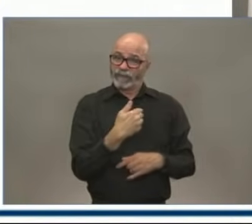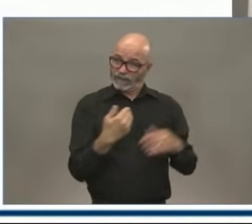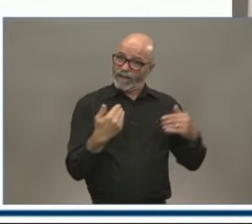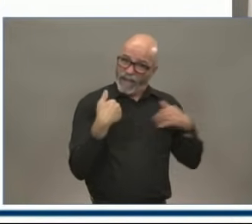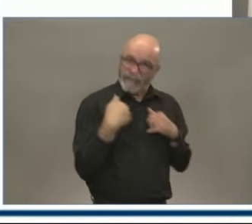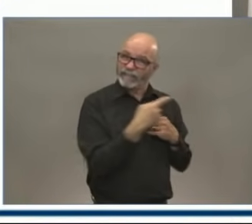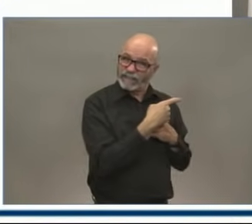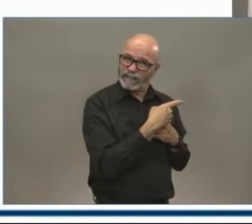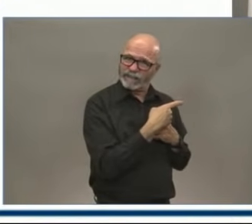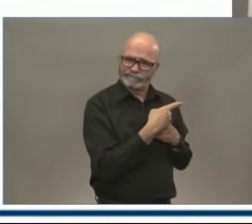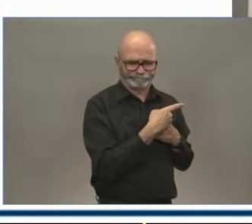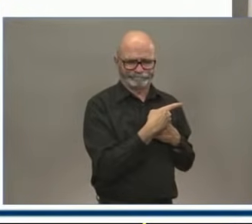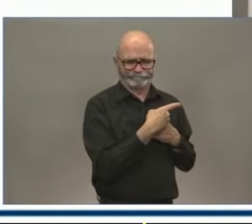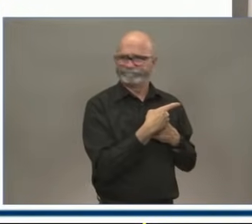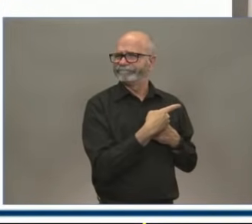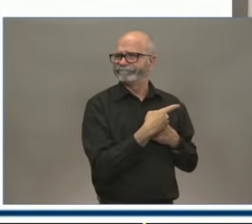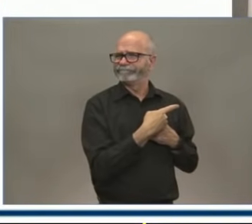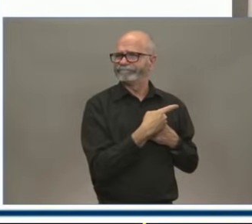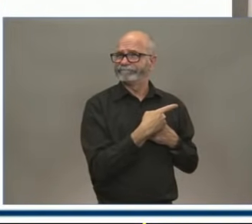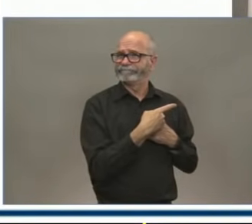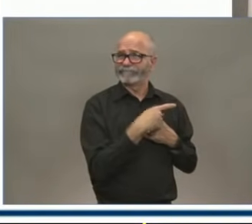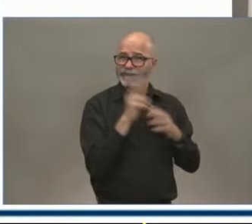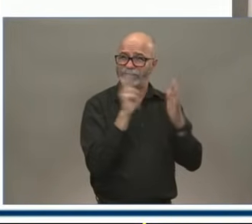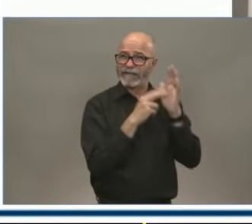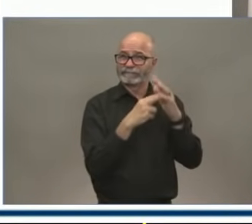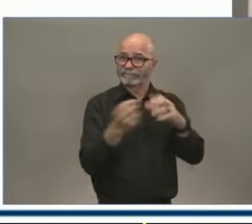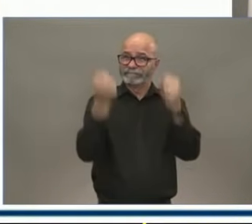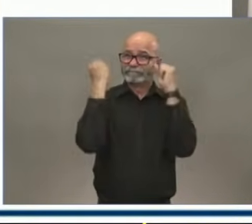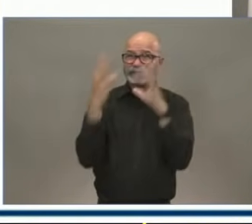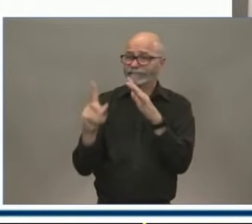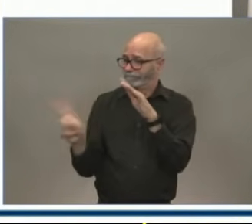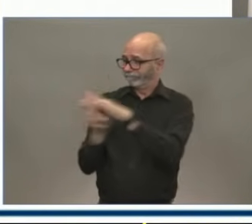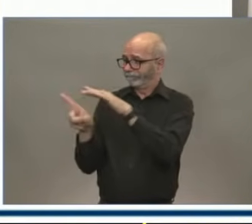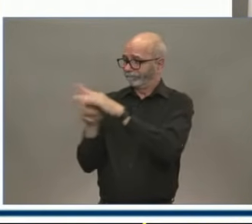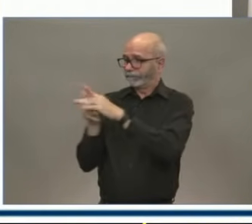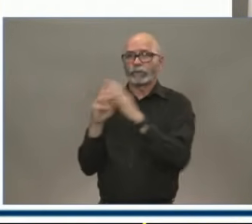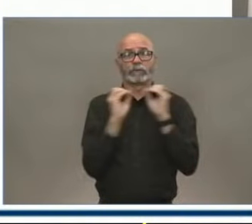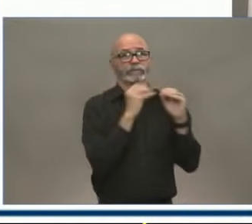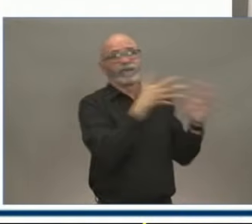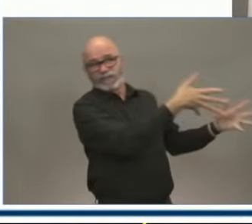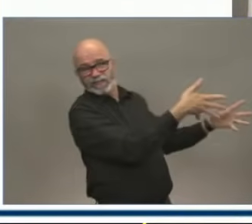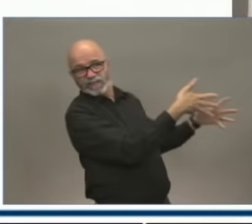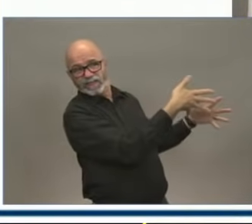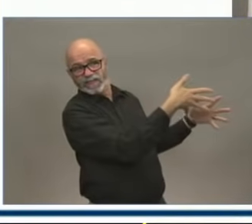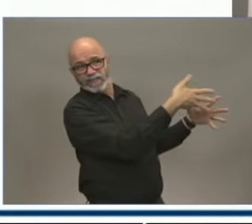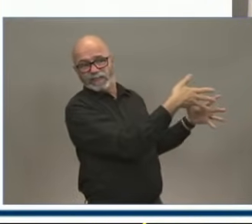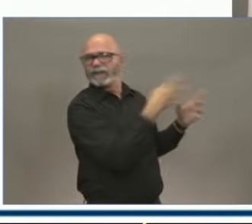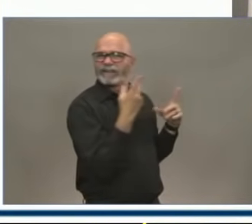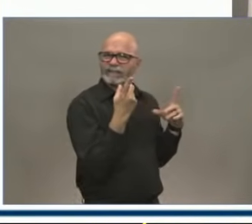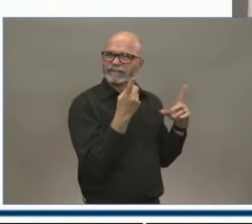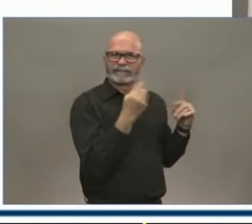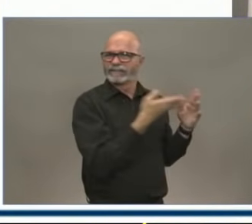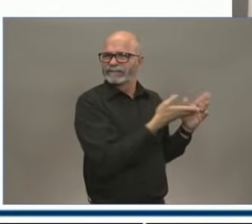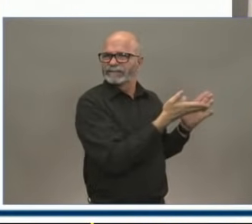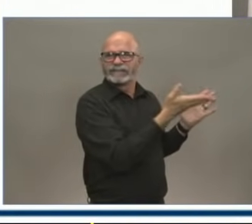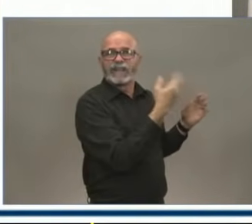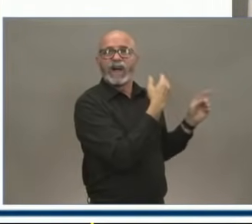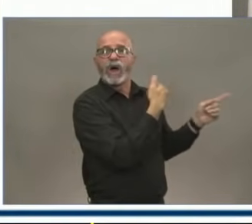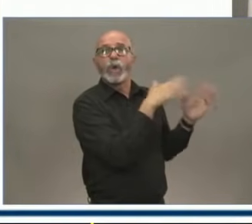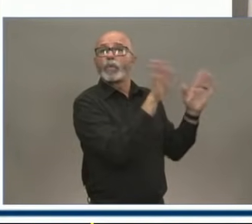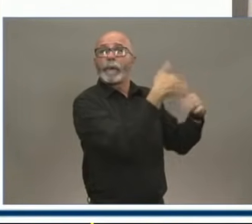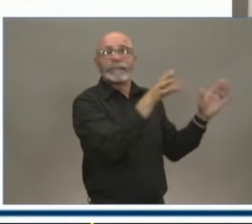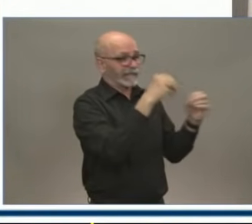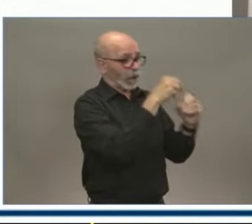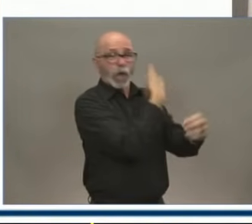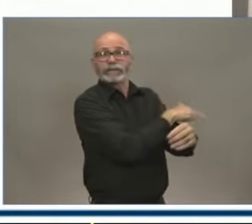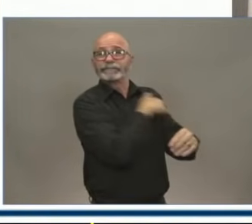in the hospital. So can you describe like the typical sort of care scenarios that these patients are getting and how